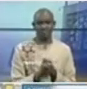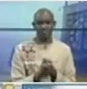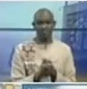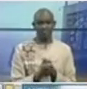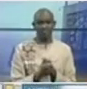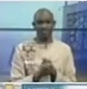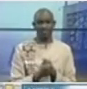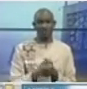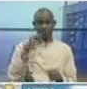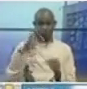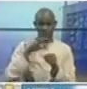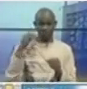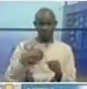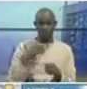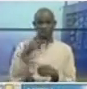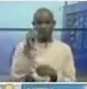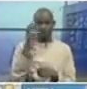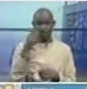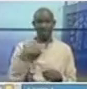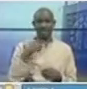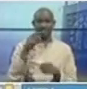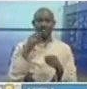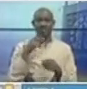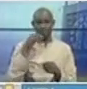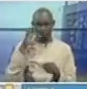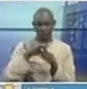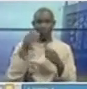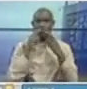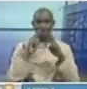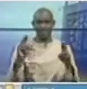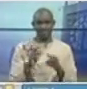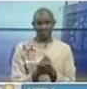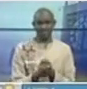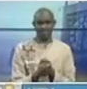A vote for Kombo is a vote for